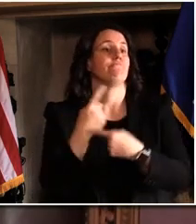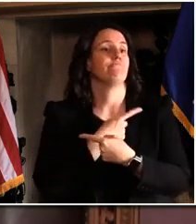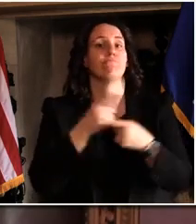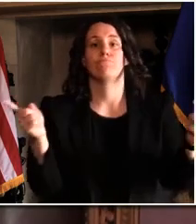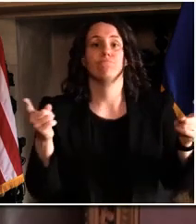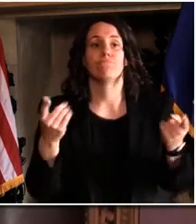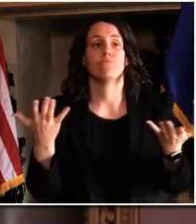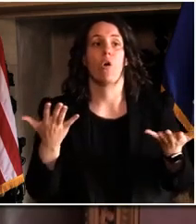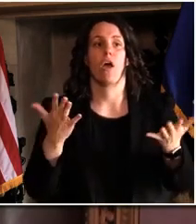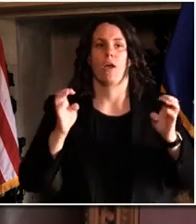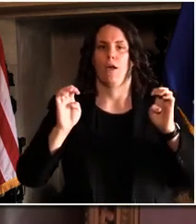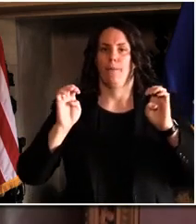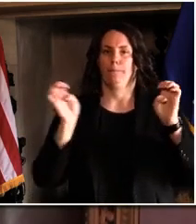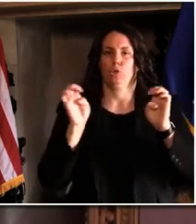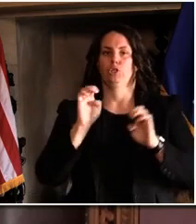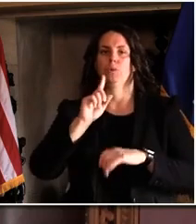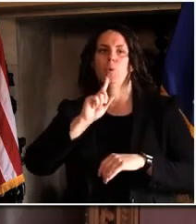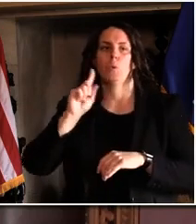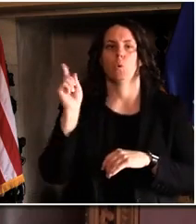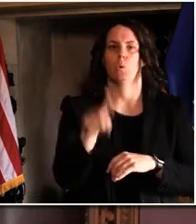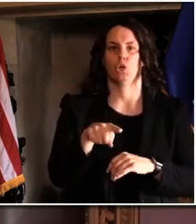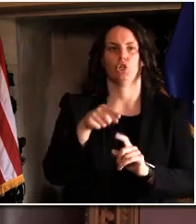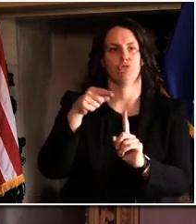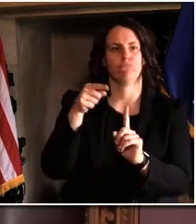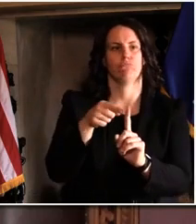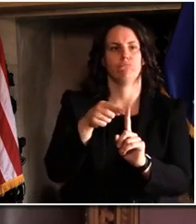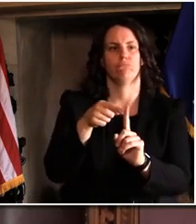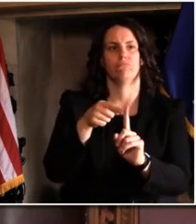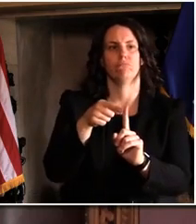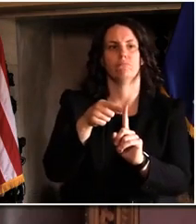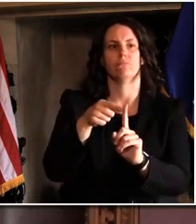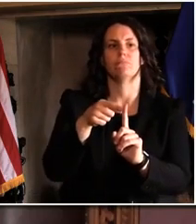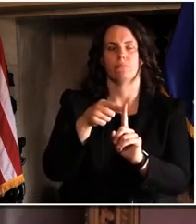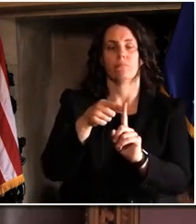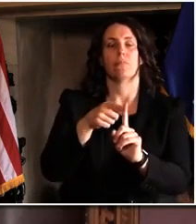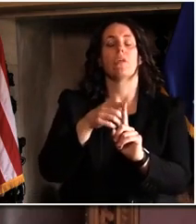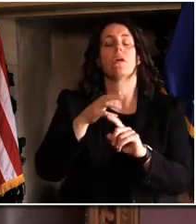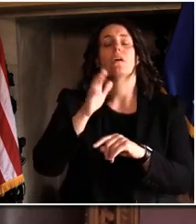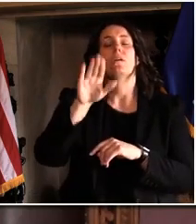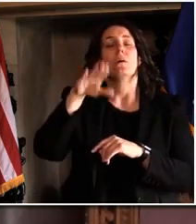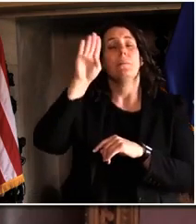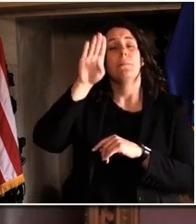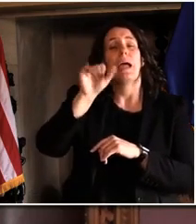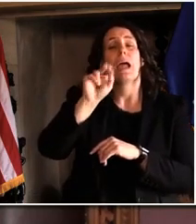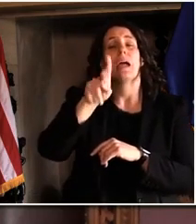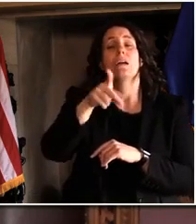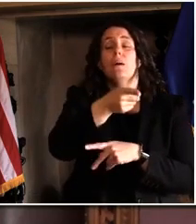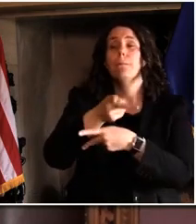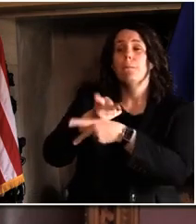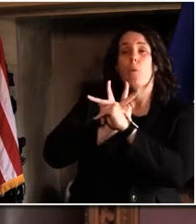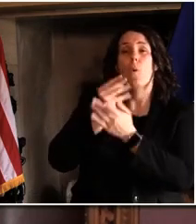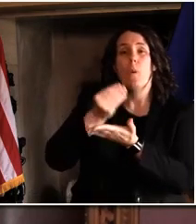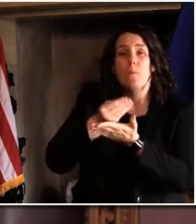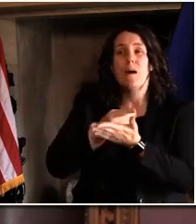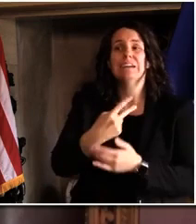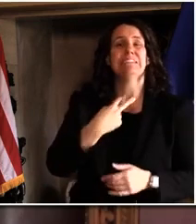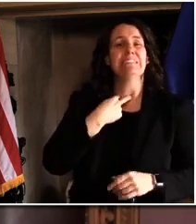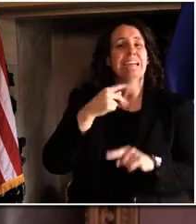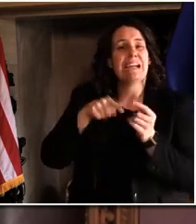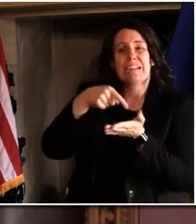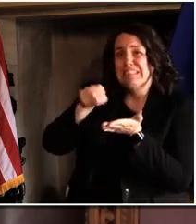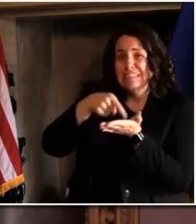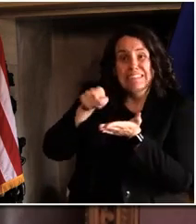foreclosures amid the COVID-19 public health emergency. Now, of course, Wisconsinites who are